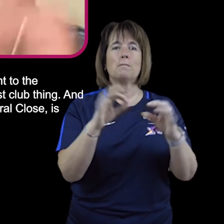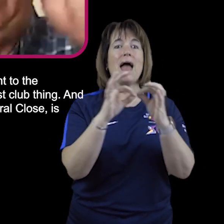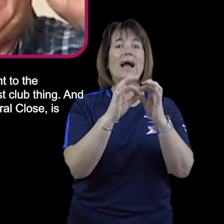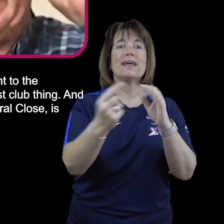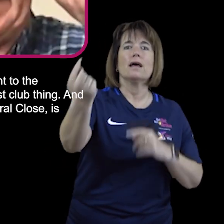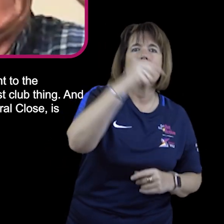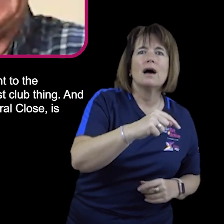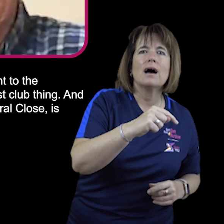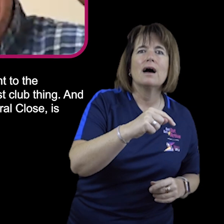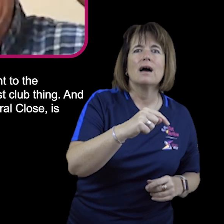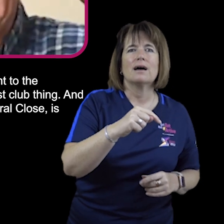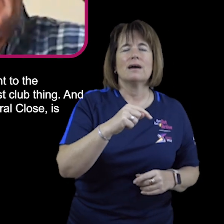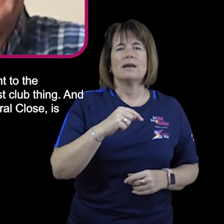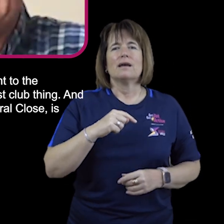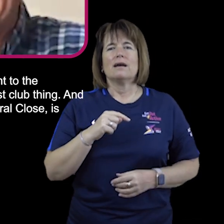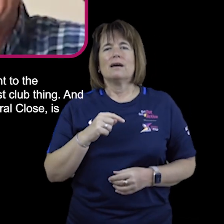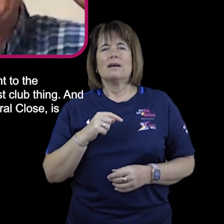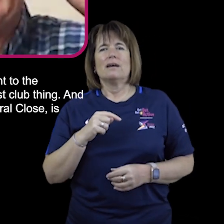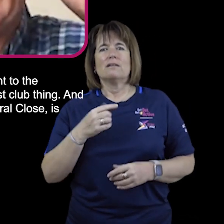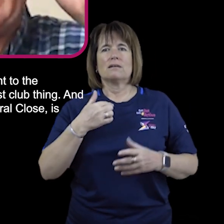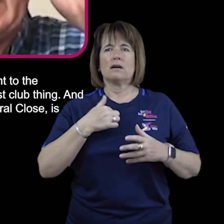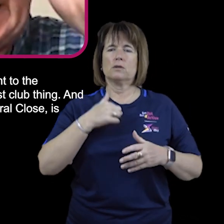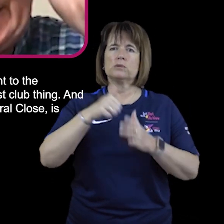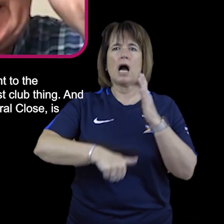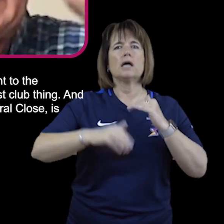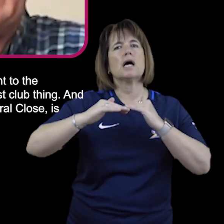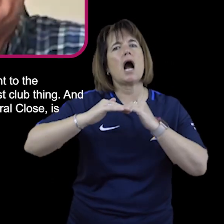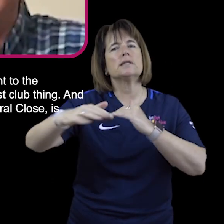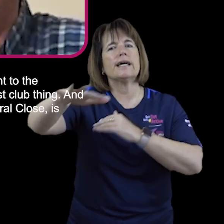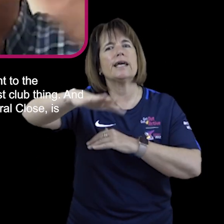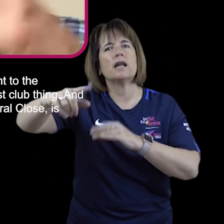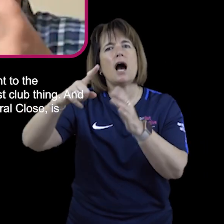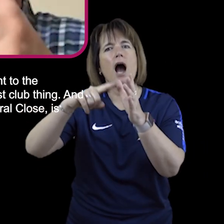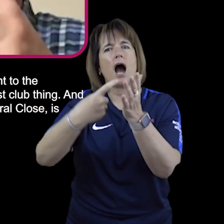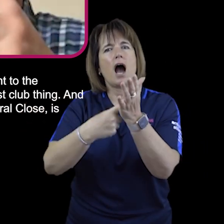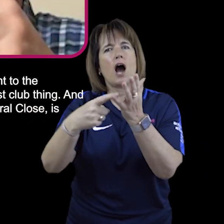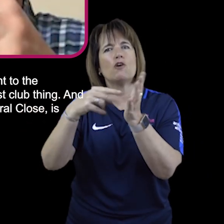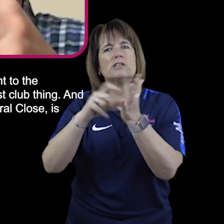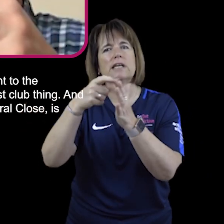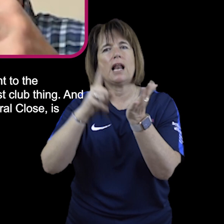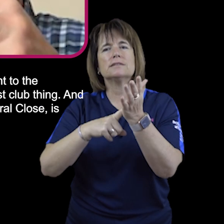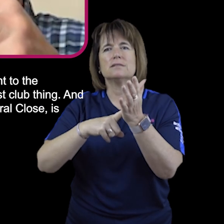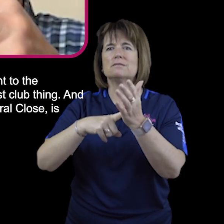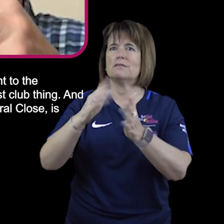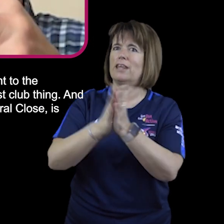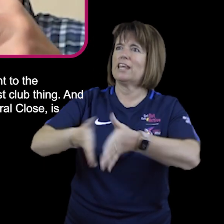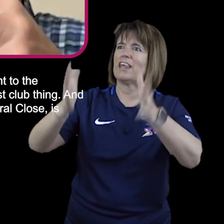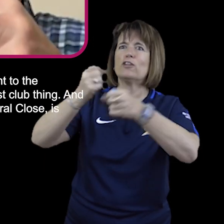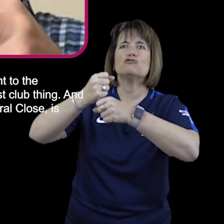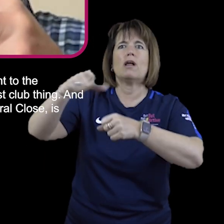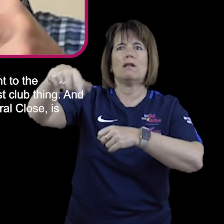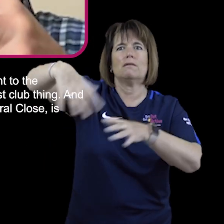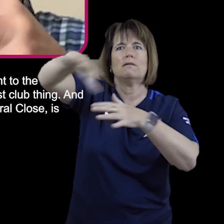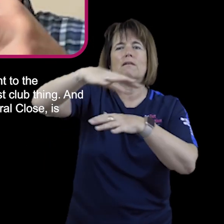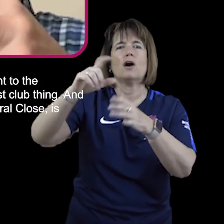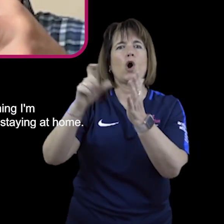then, as I said, Becky turned up and said, I'm starting the garden at Arundel's in the Cathedral Close.